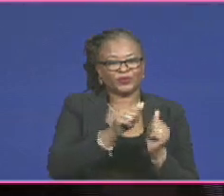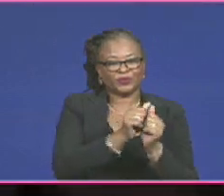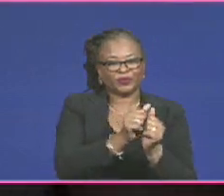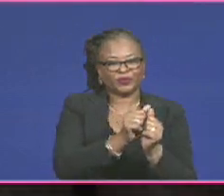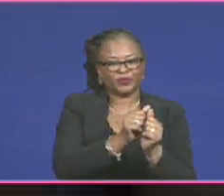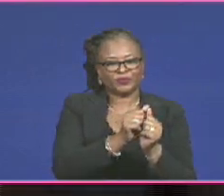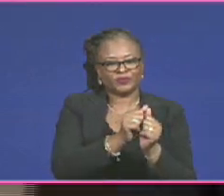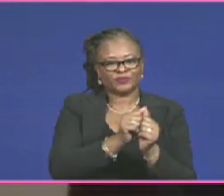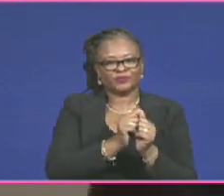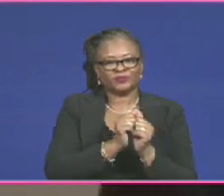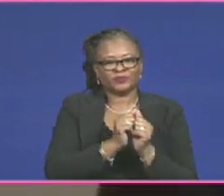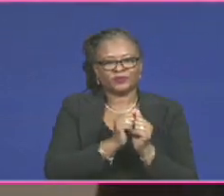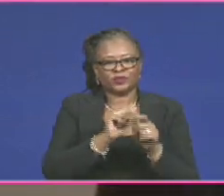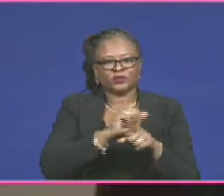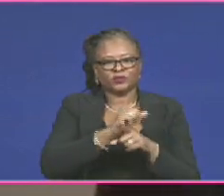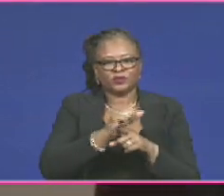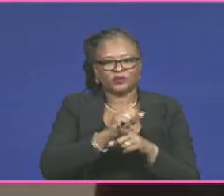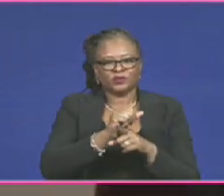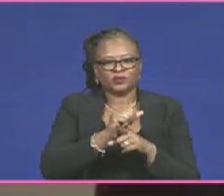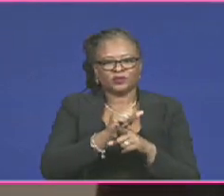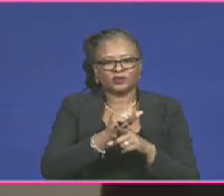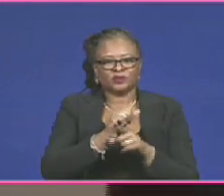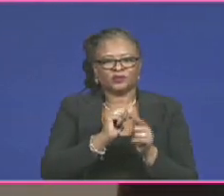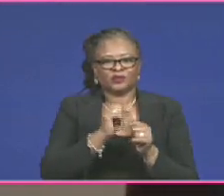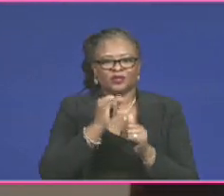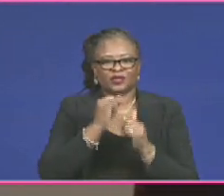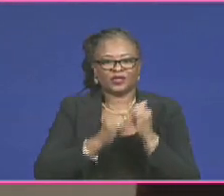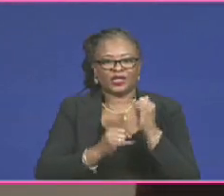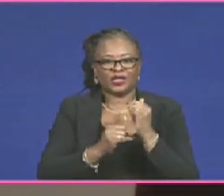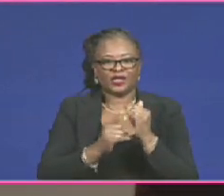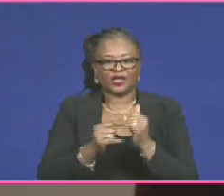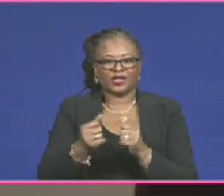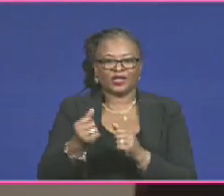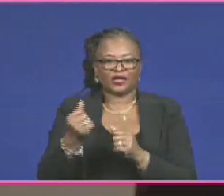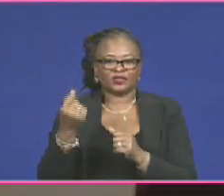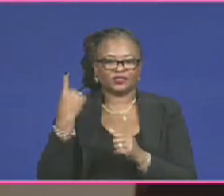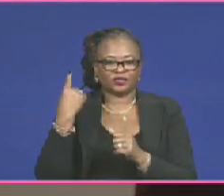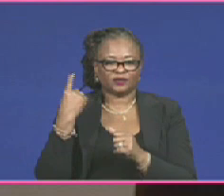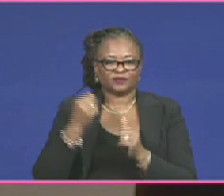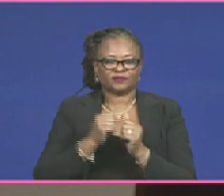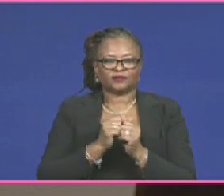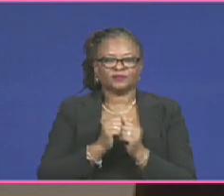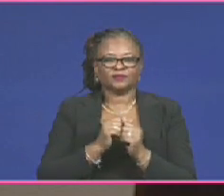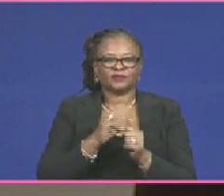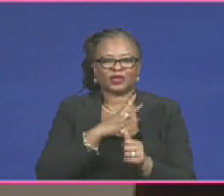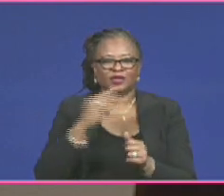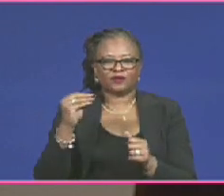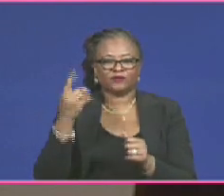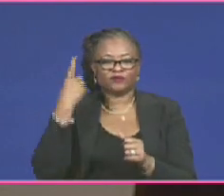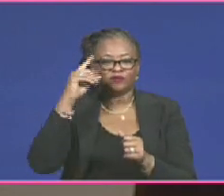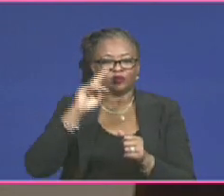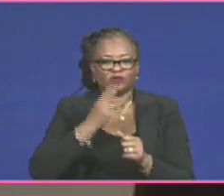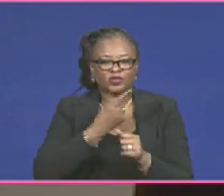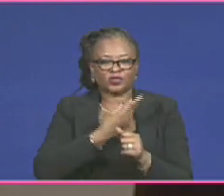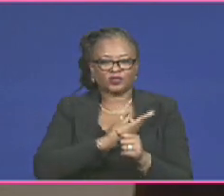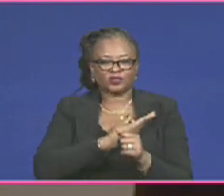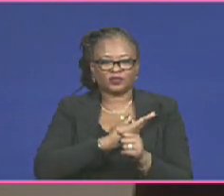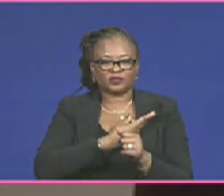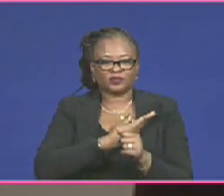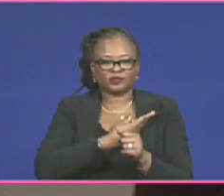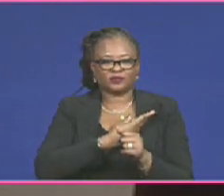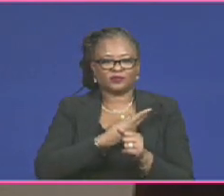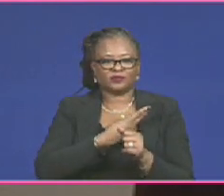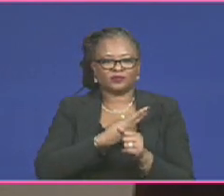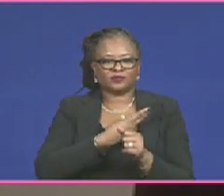my gosh, we had to play Tim's team last year up in Alaska, which wasn't a whole lot of fun for us, but a little bit